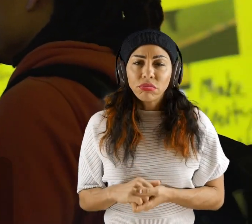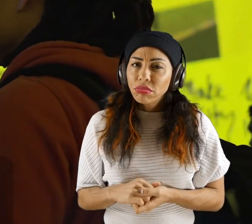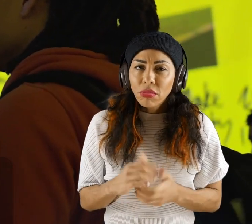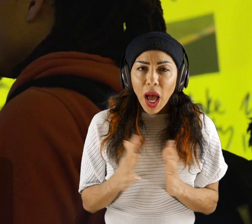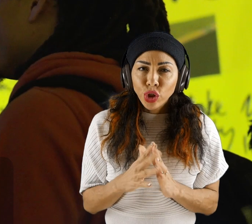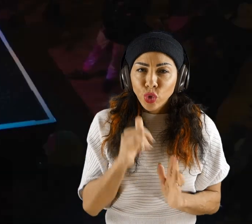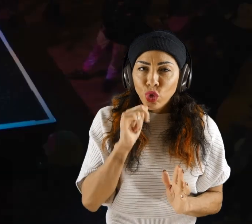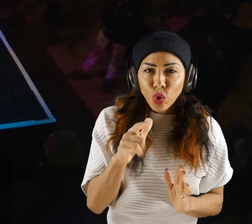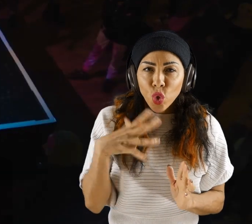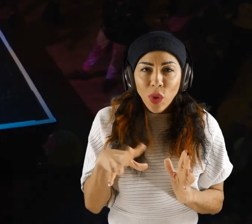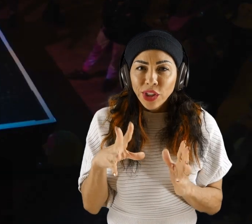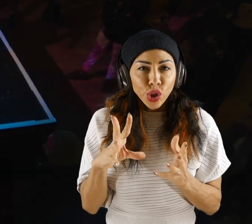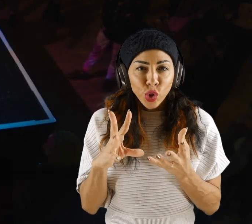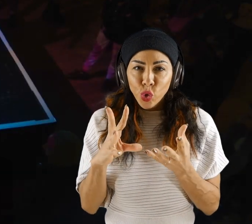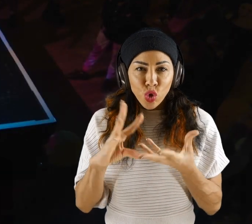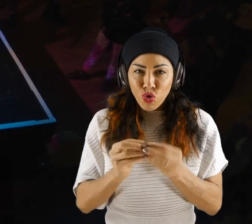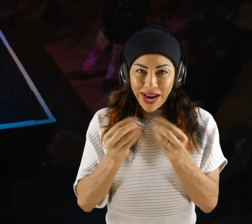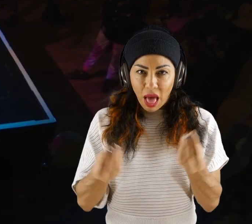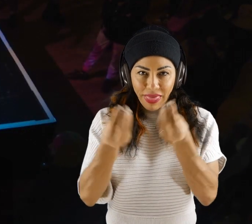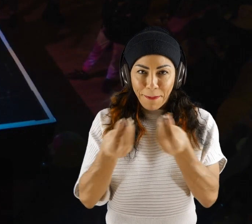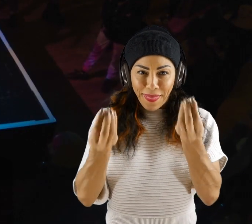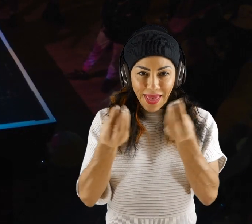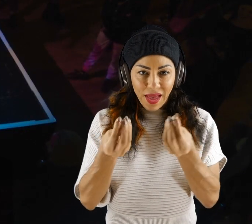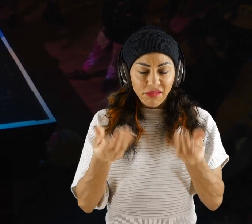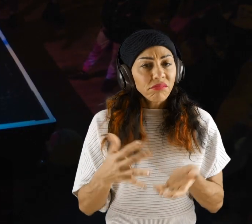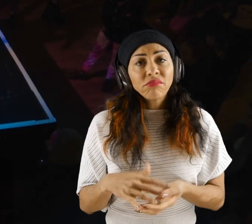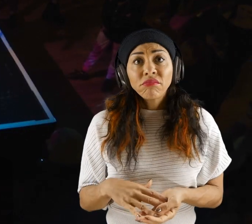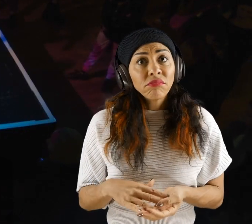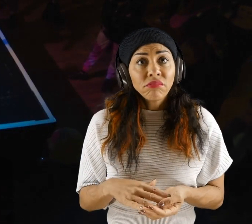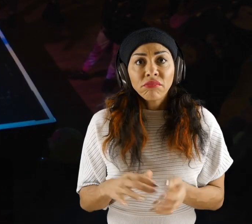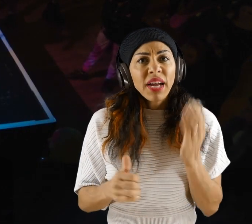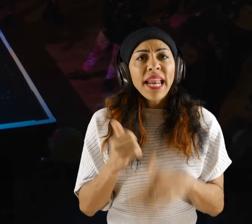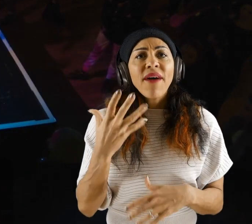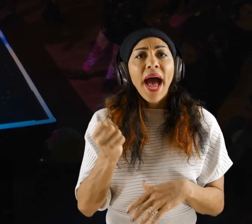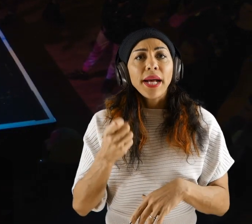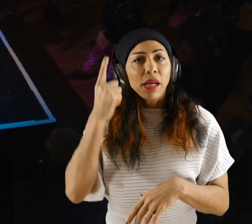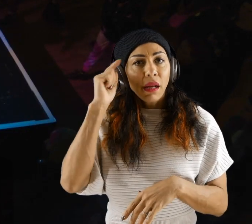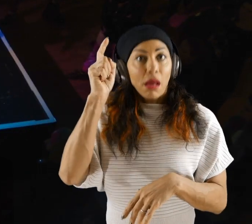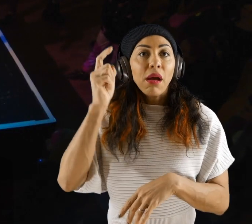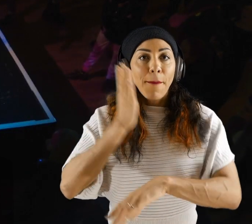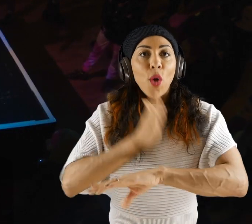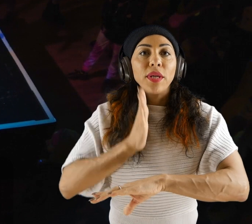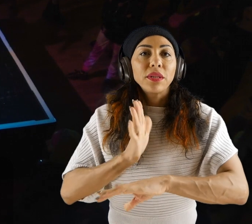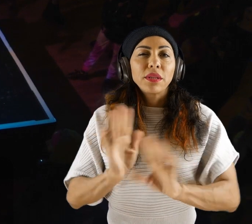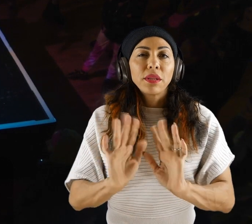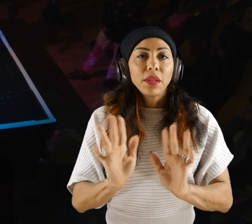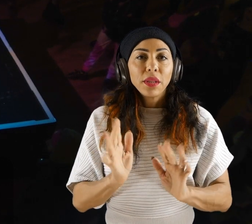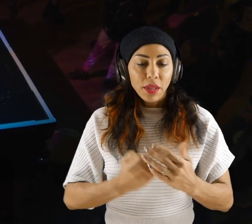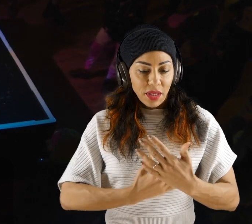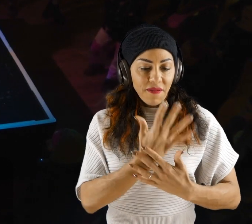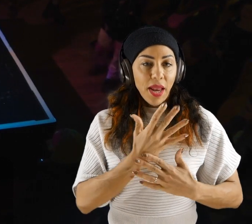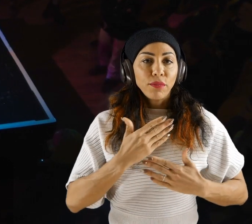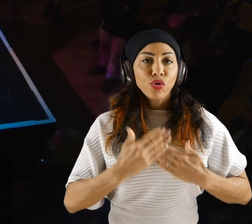yeah? I don't think there was a moment. It was just started developing gradually. You're getting good feedback,